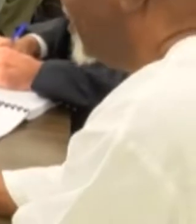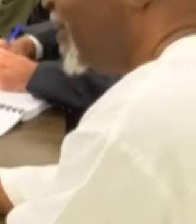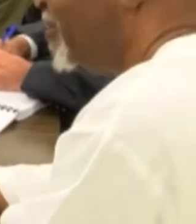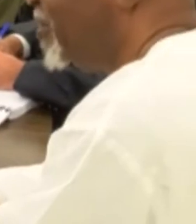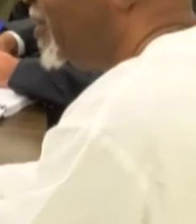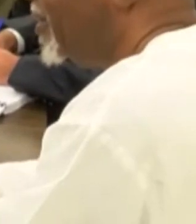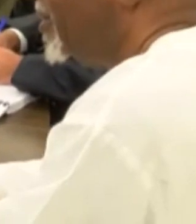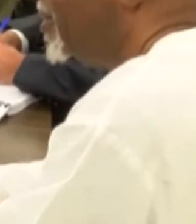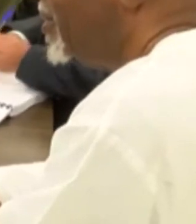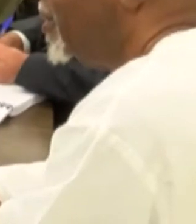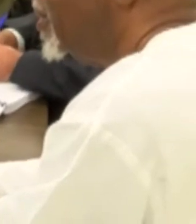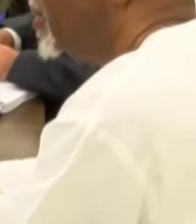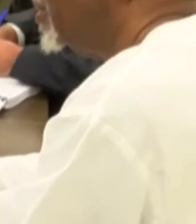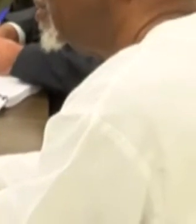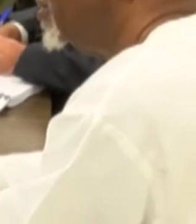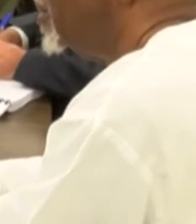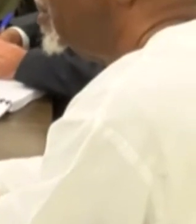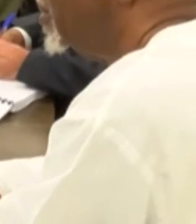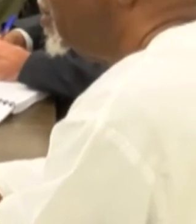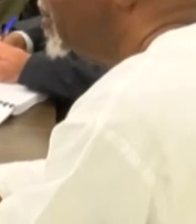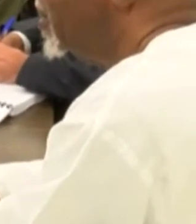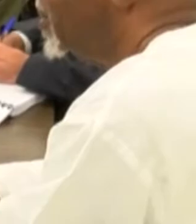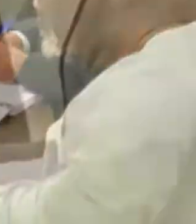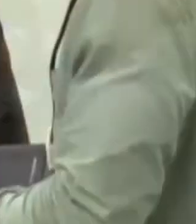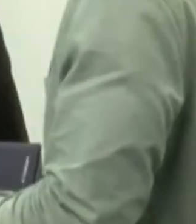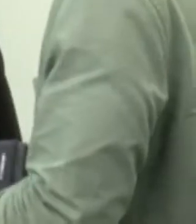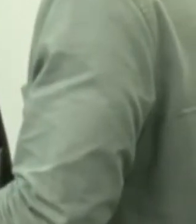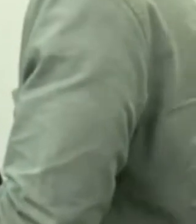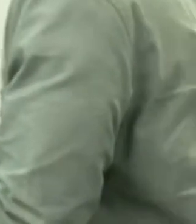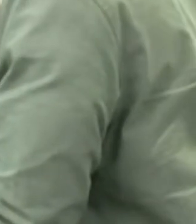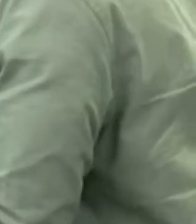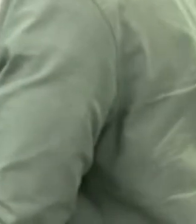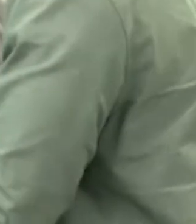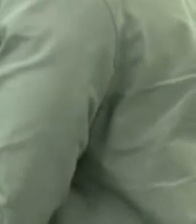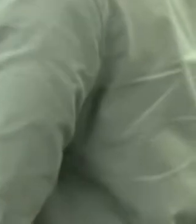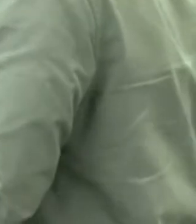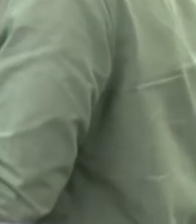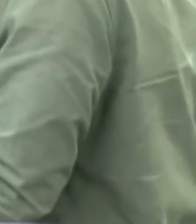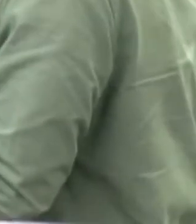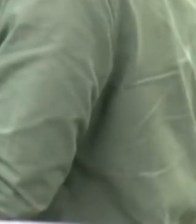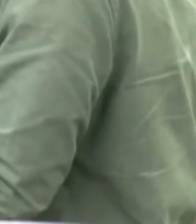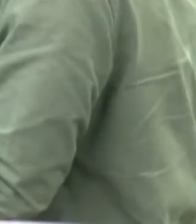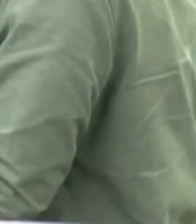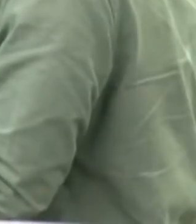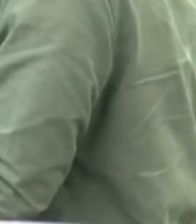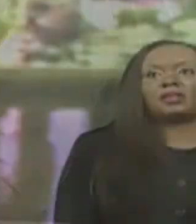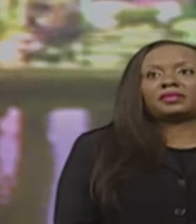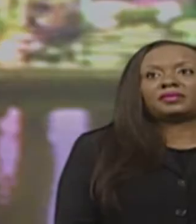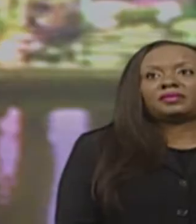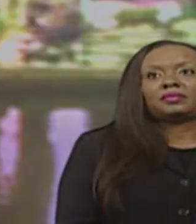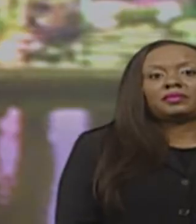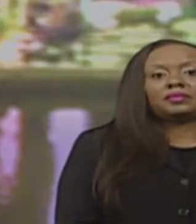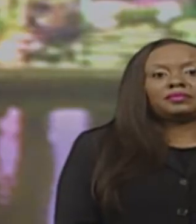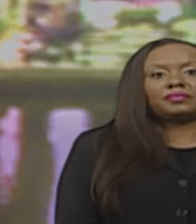Nathan Hart, says a number of photovoltaic projects, which will reduce its energy bill and increase operational efficiency, are